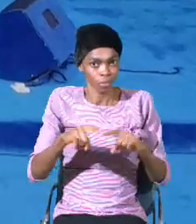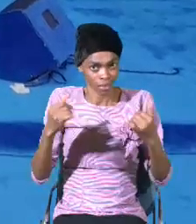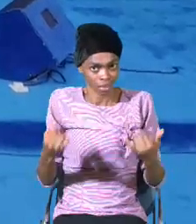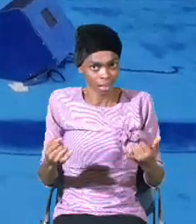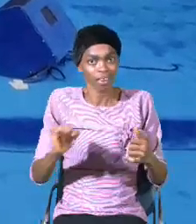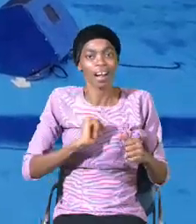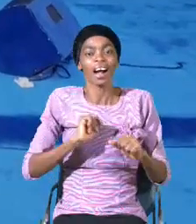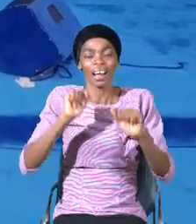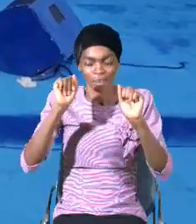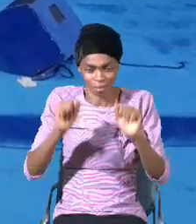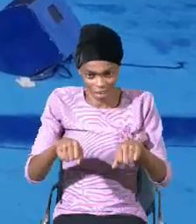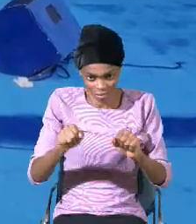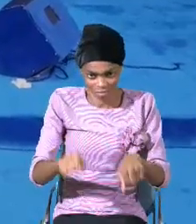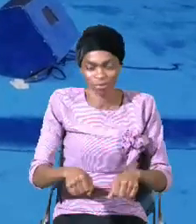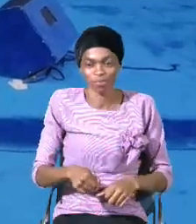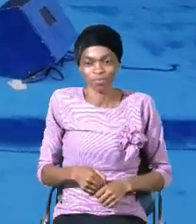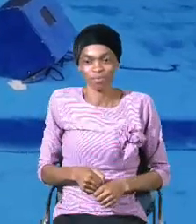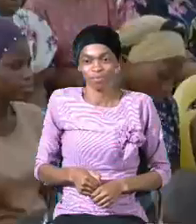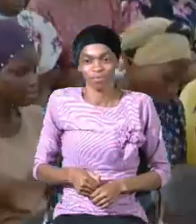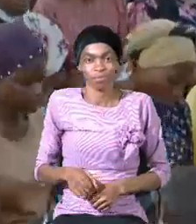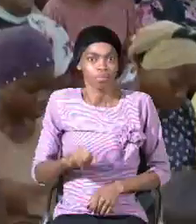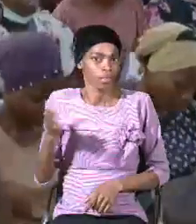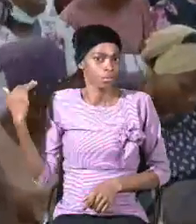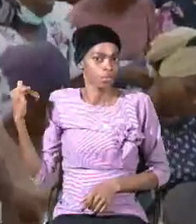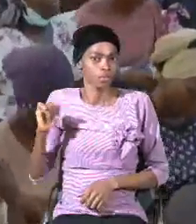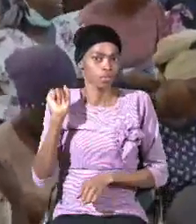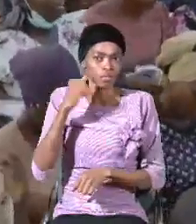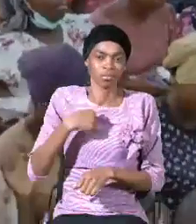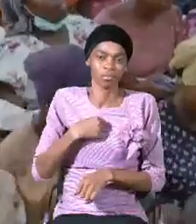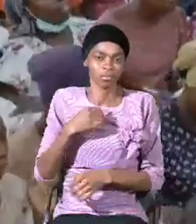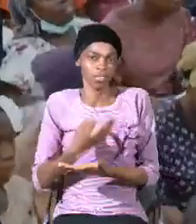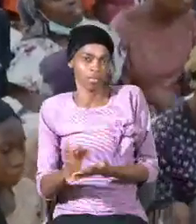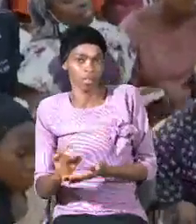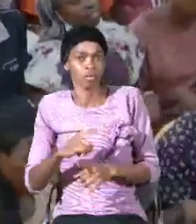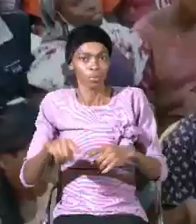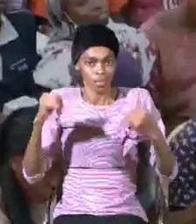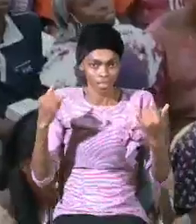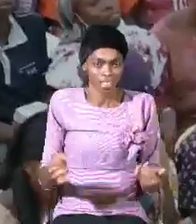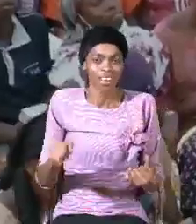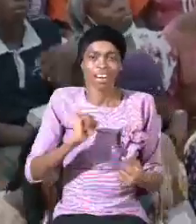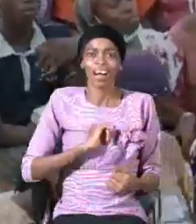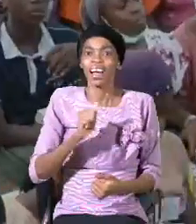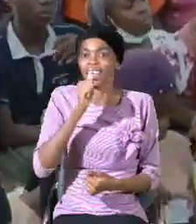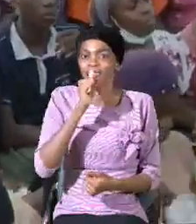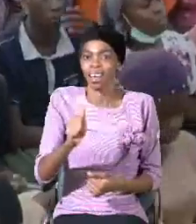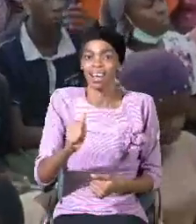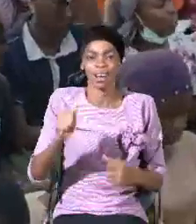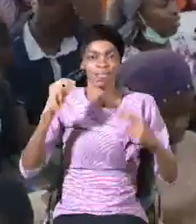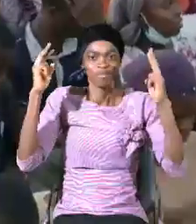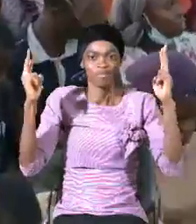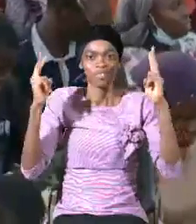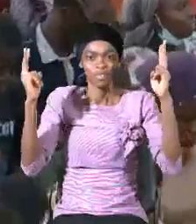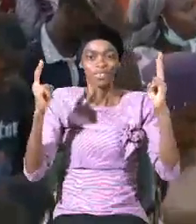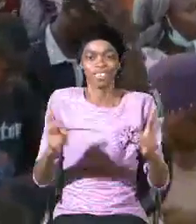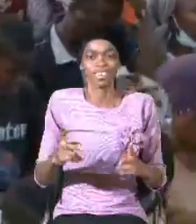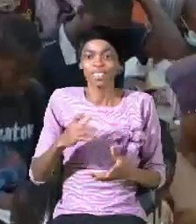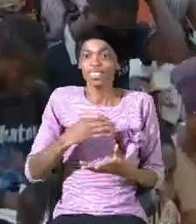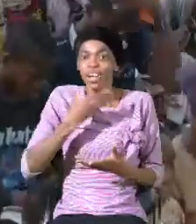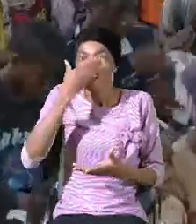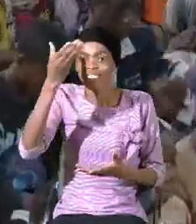am able. I was defeated, but now I am victorious. Somebody